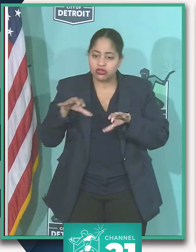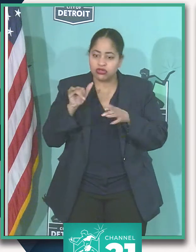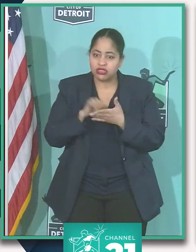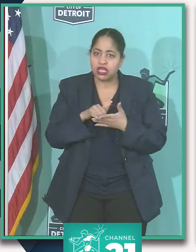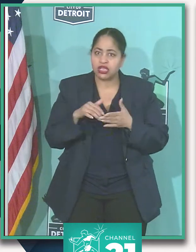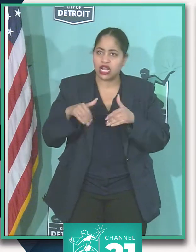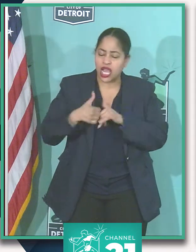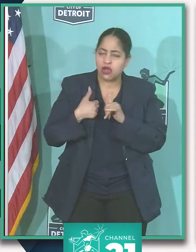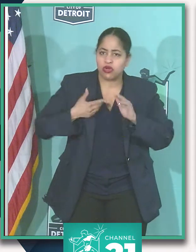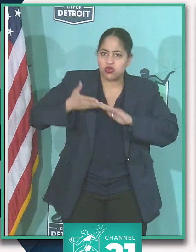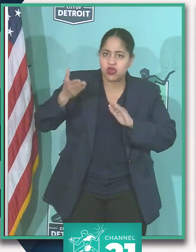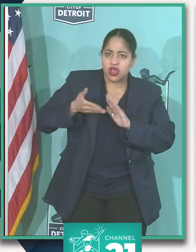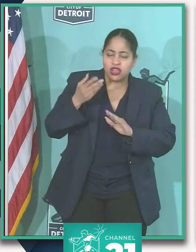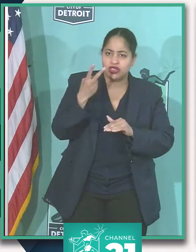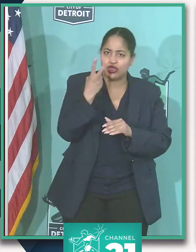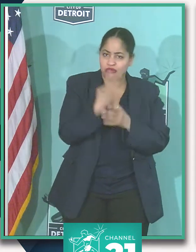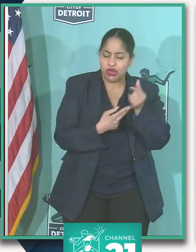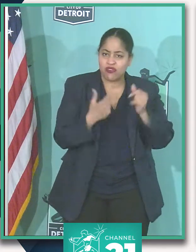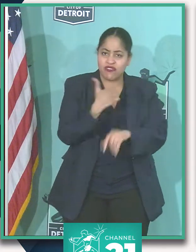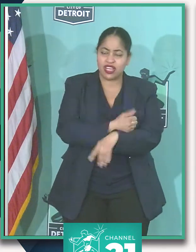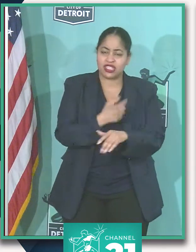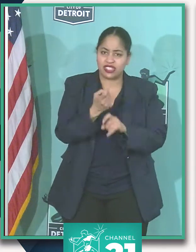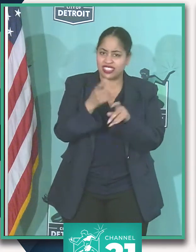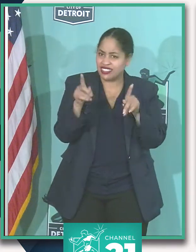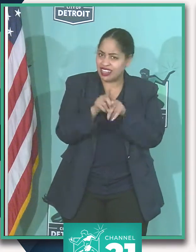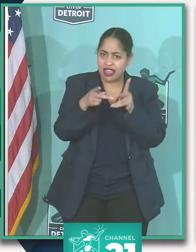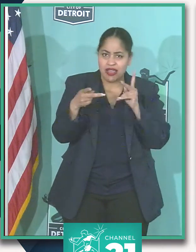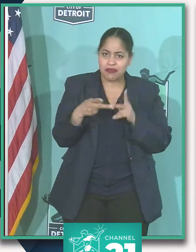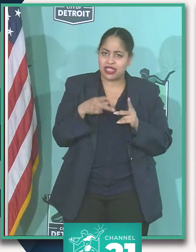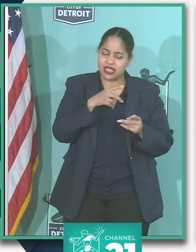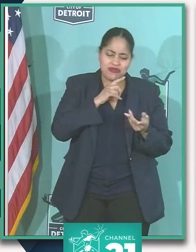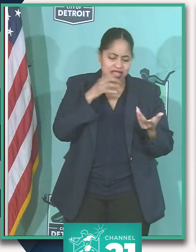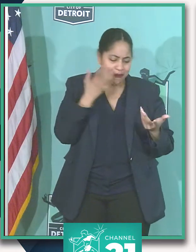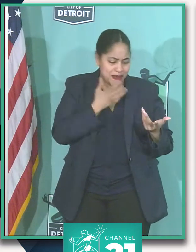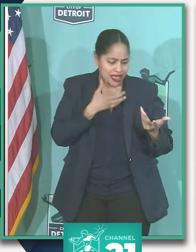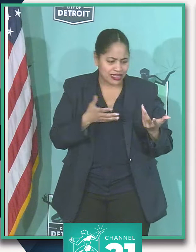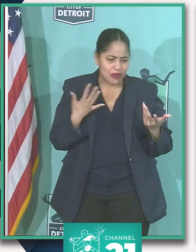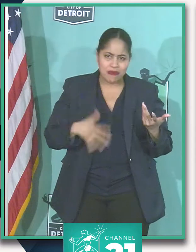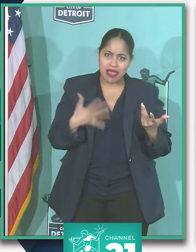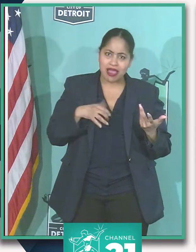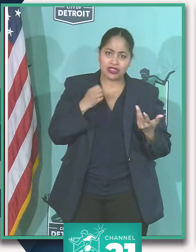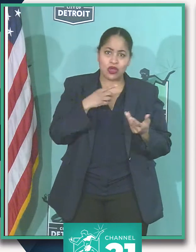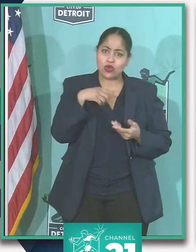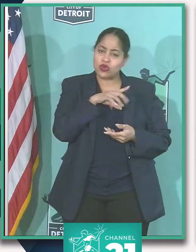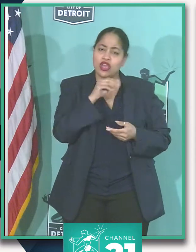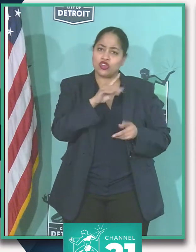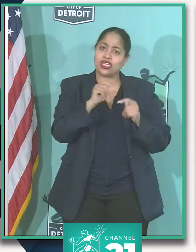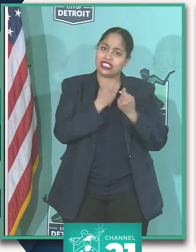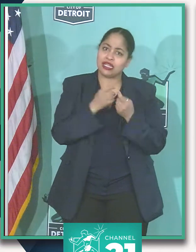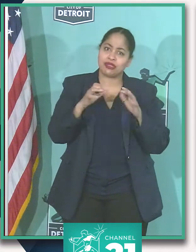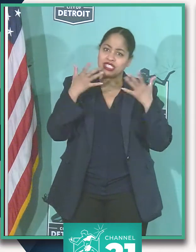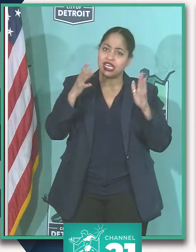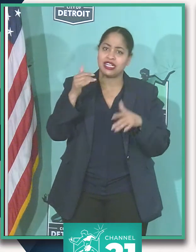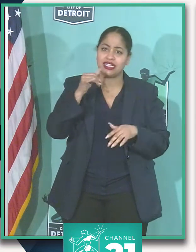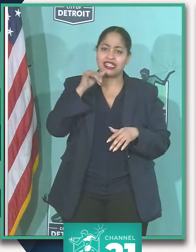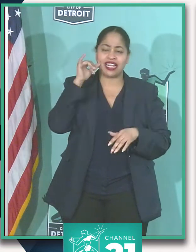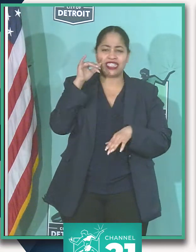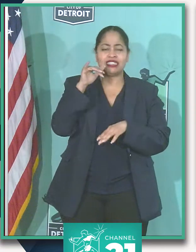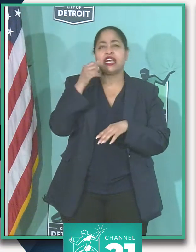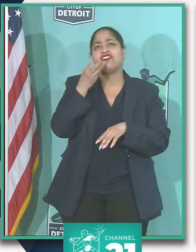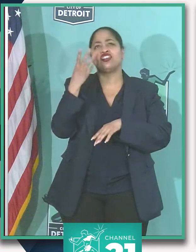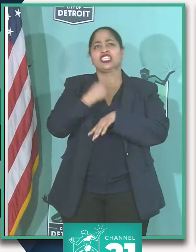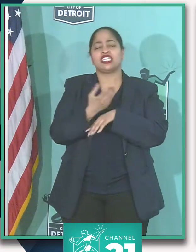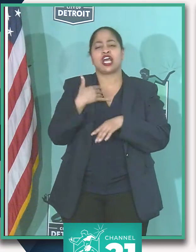both vaccines out of the same place. So for what you and your whole team have done, the other night I called Hakeem pretty late at